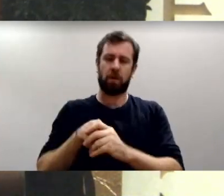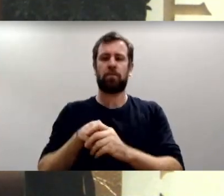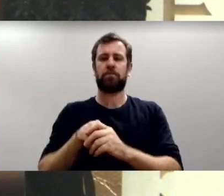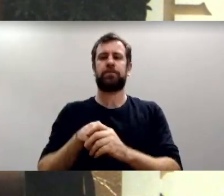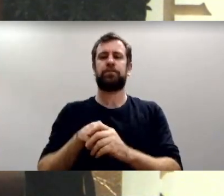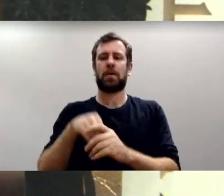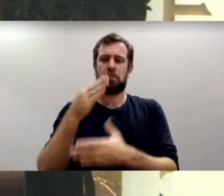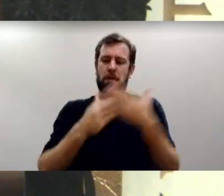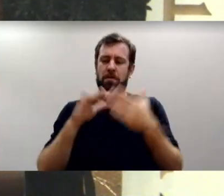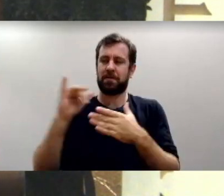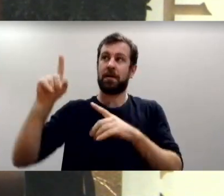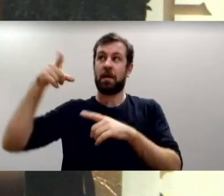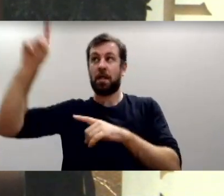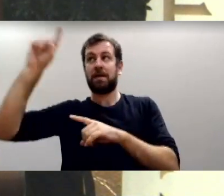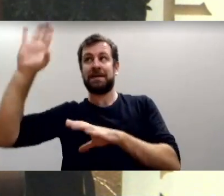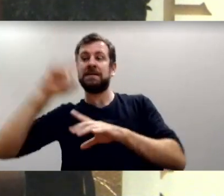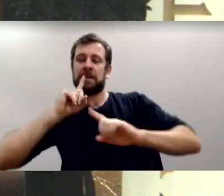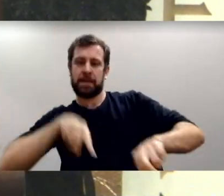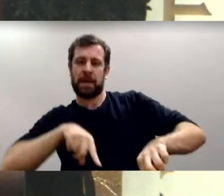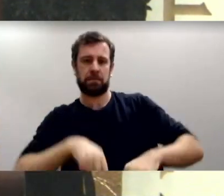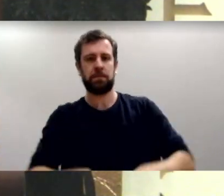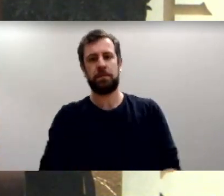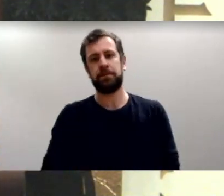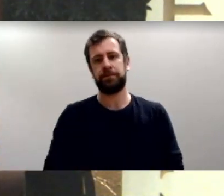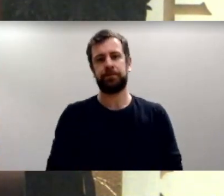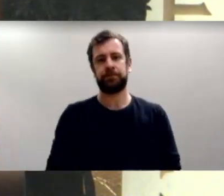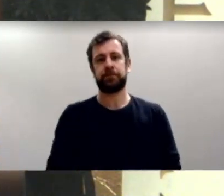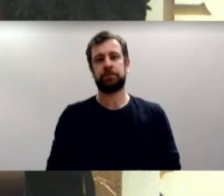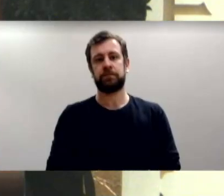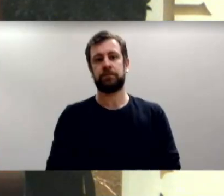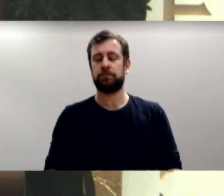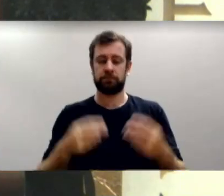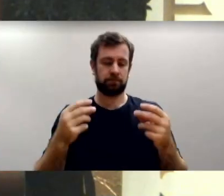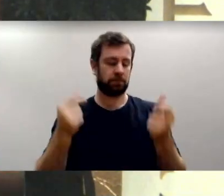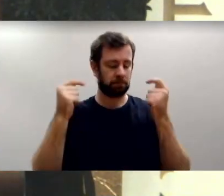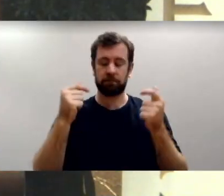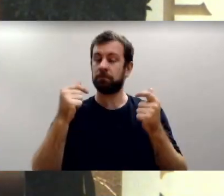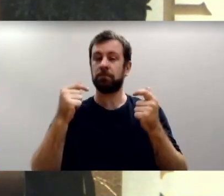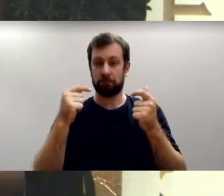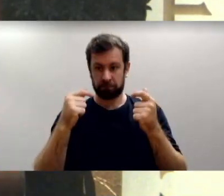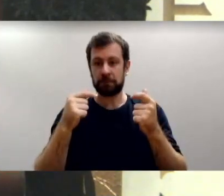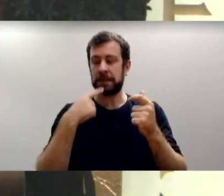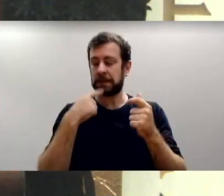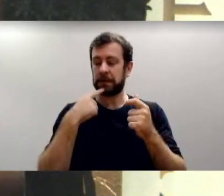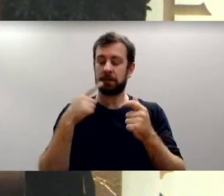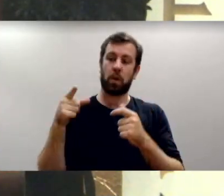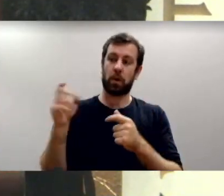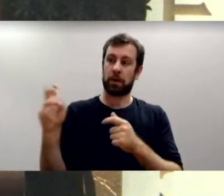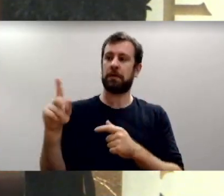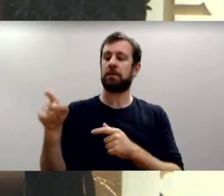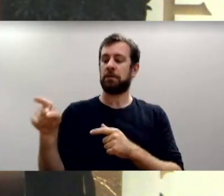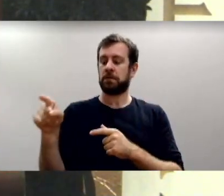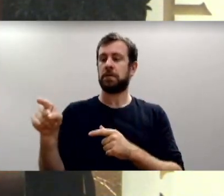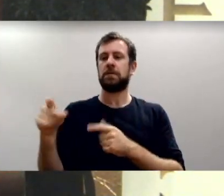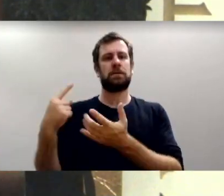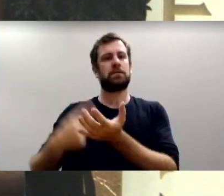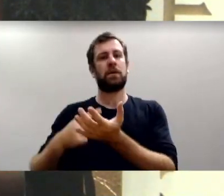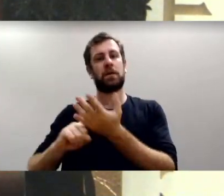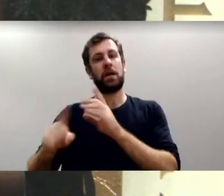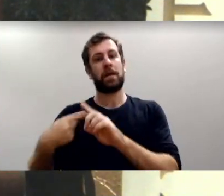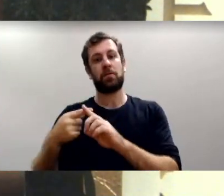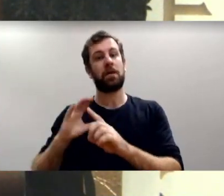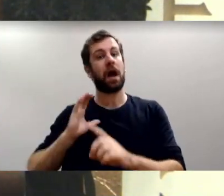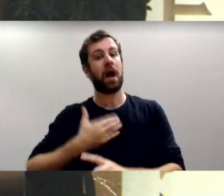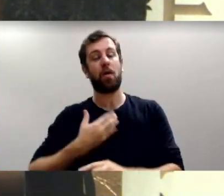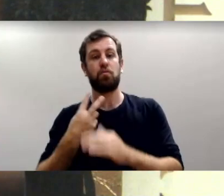know, command of Allah subhanahu wa ta'ala. And immediately in the same ayat, Allah subhanahu wa ta'ala then talks about our Prophet